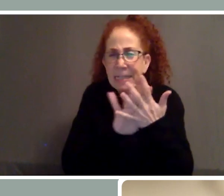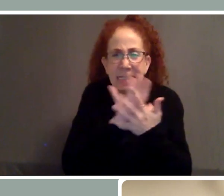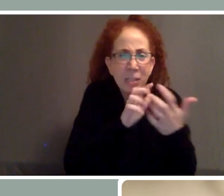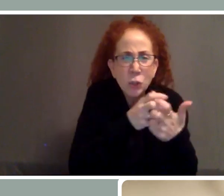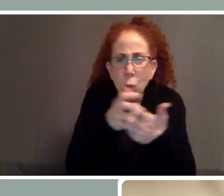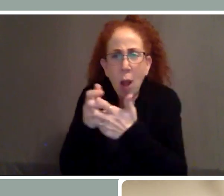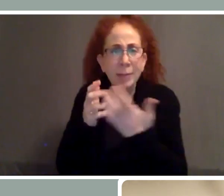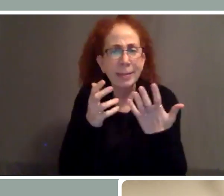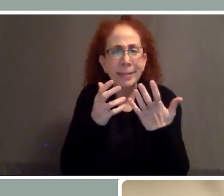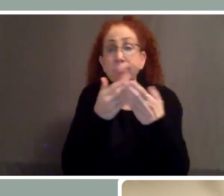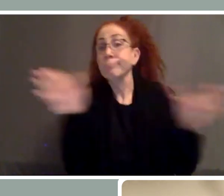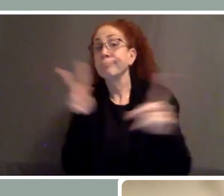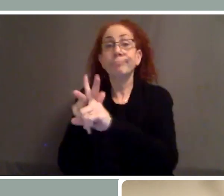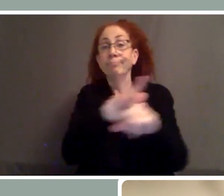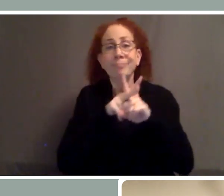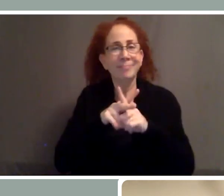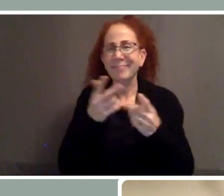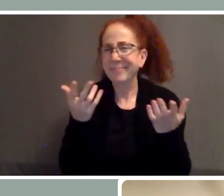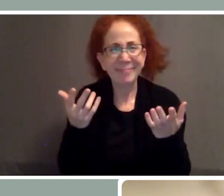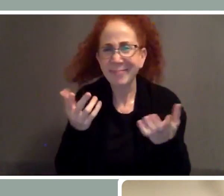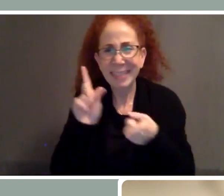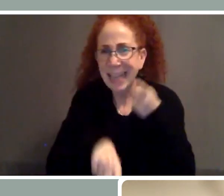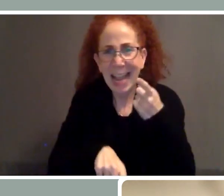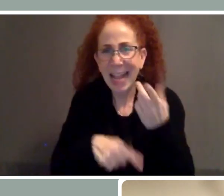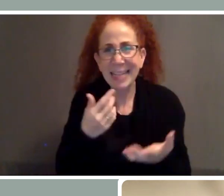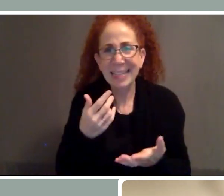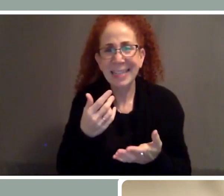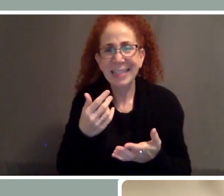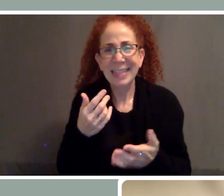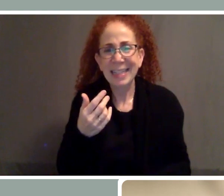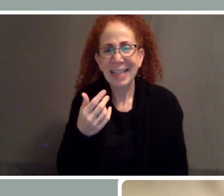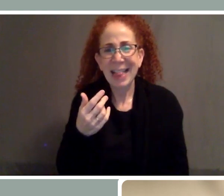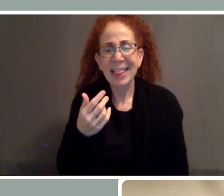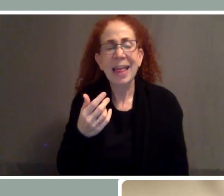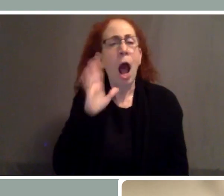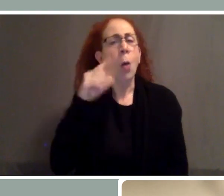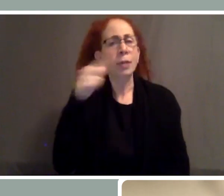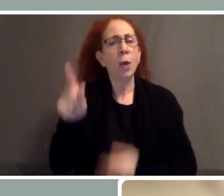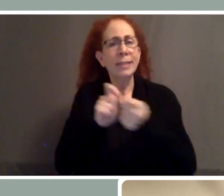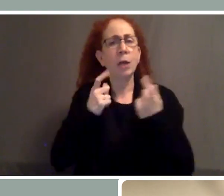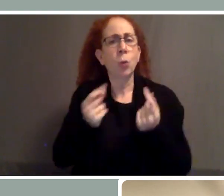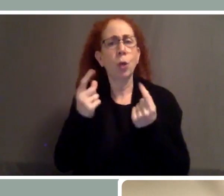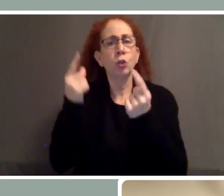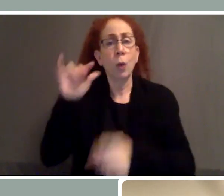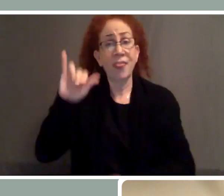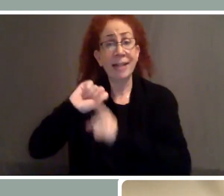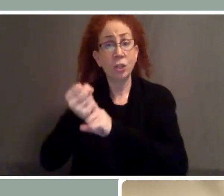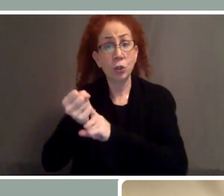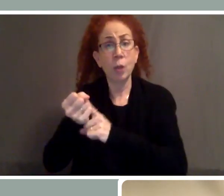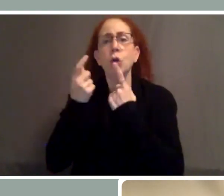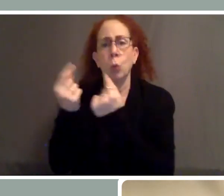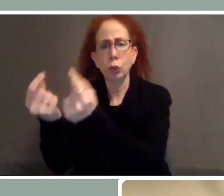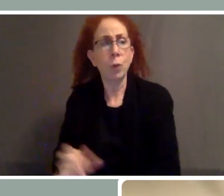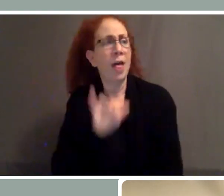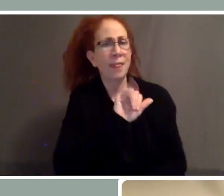it's harder to sort of wrap your head around it and to say exactly what you're going to do and what we would do in what situation. But